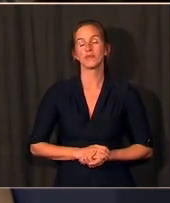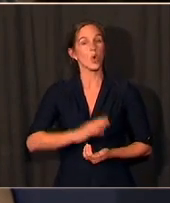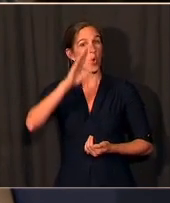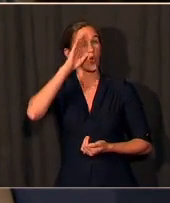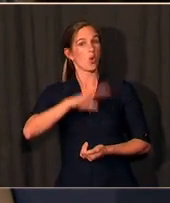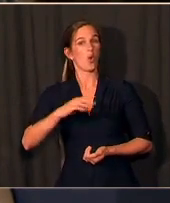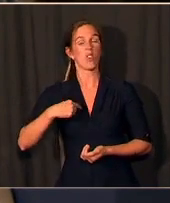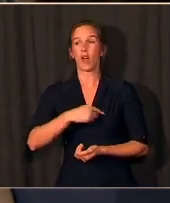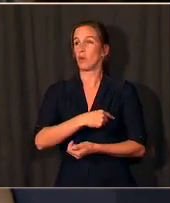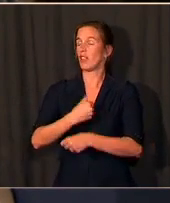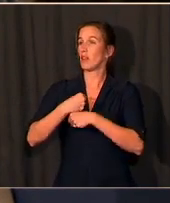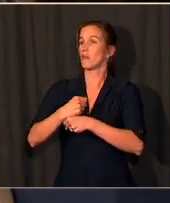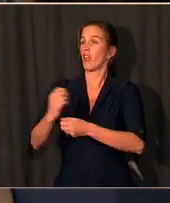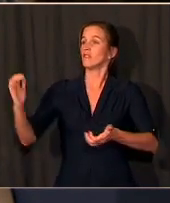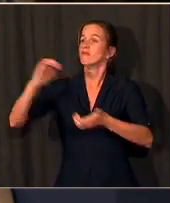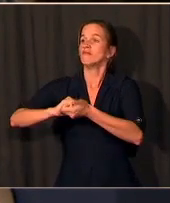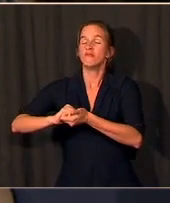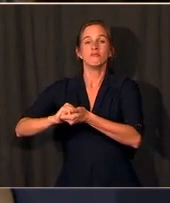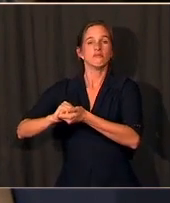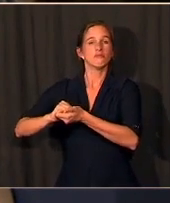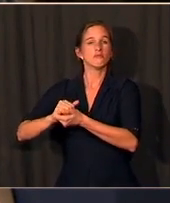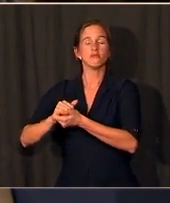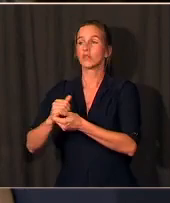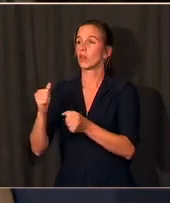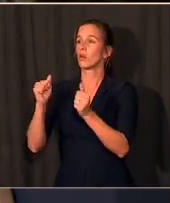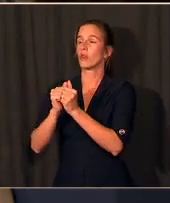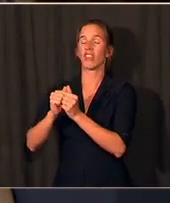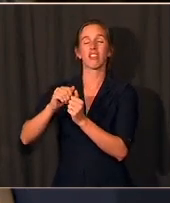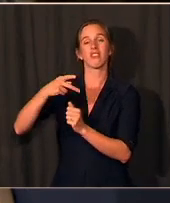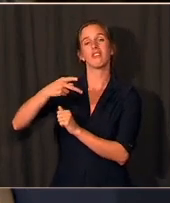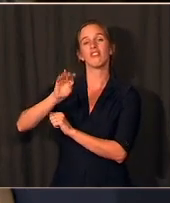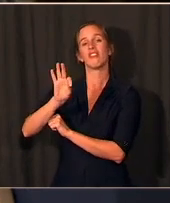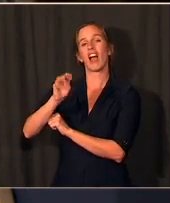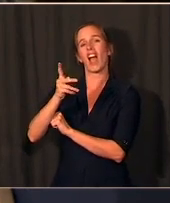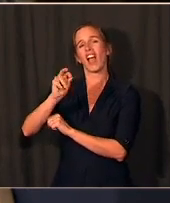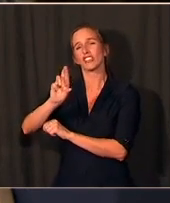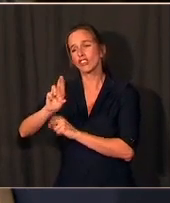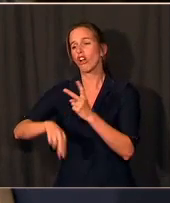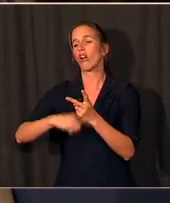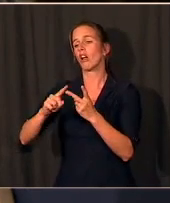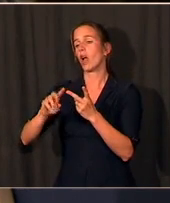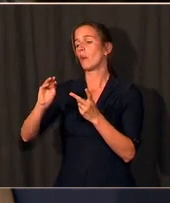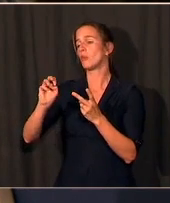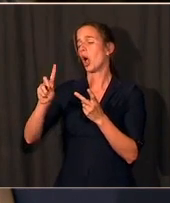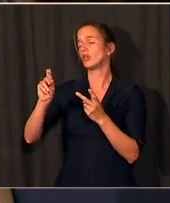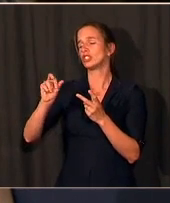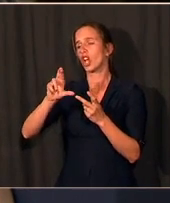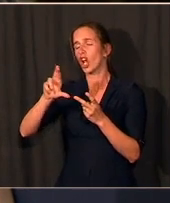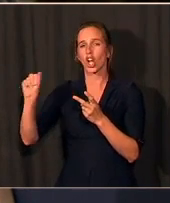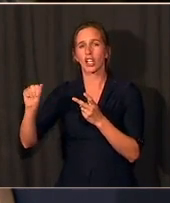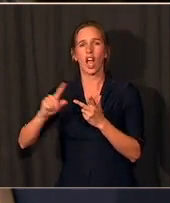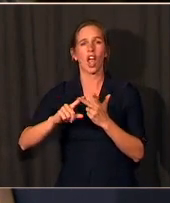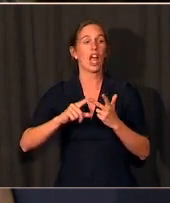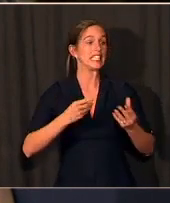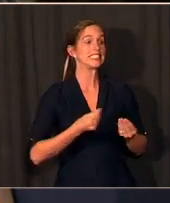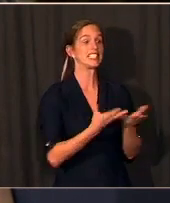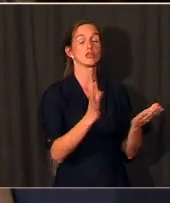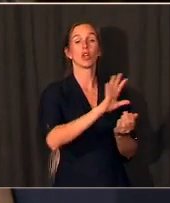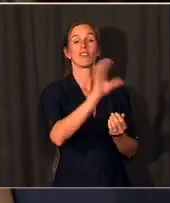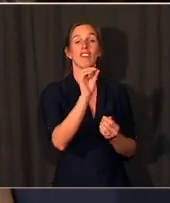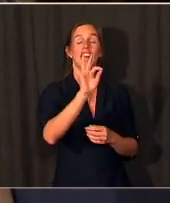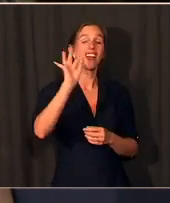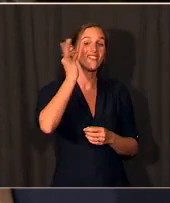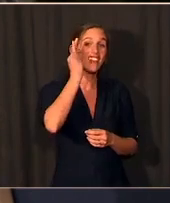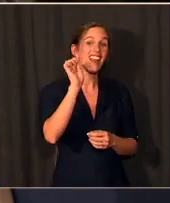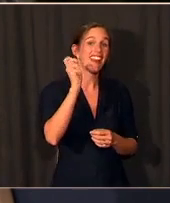we have formed with the pharmaceutical companies like Pfizer and Moderna, distribution companies like McKesson,